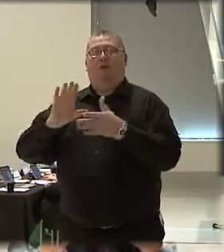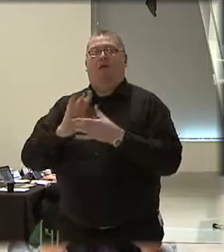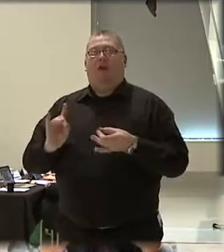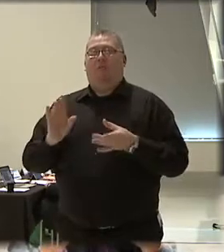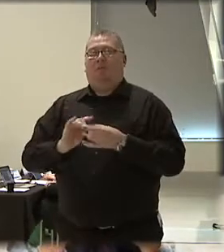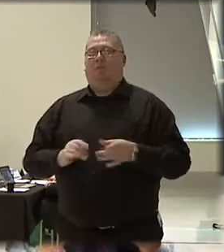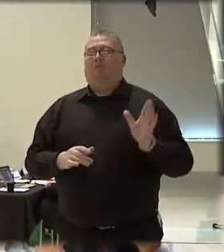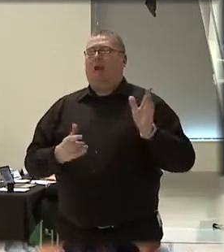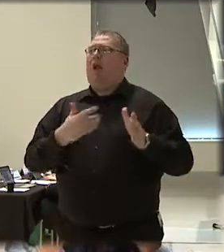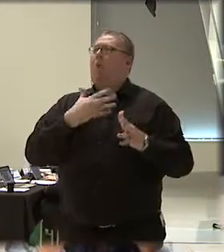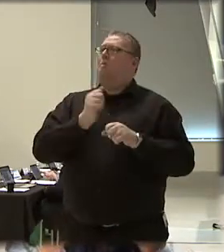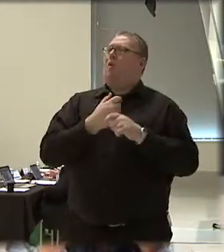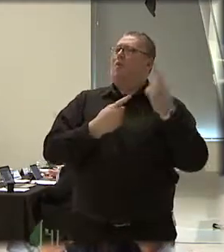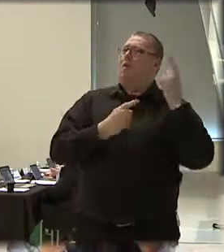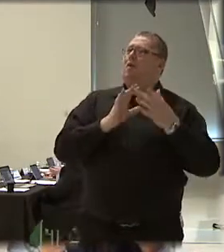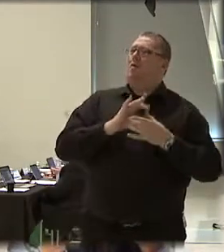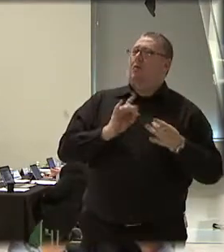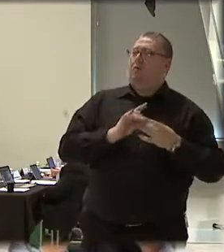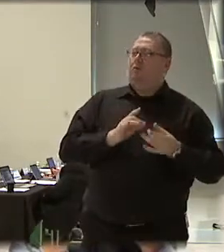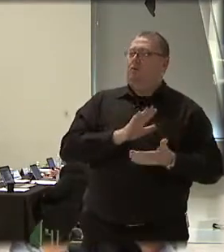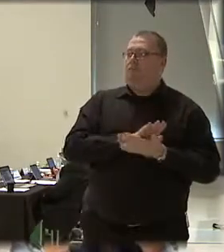one comment, just.